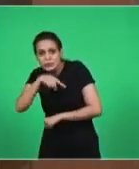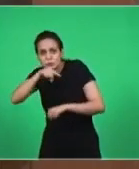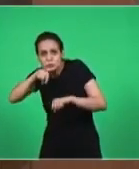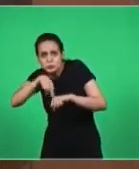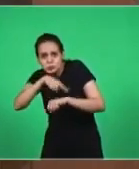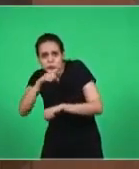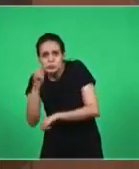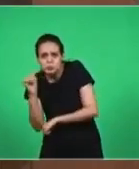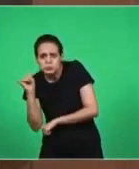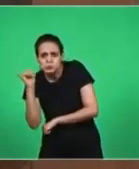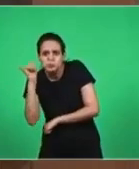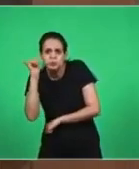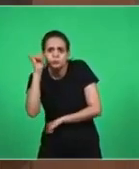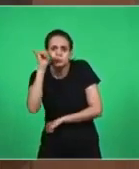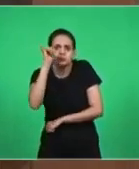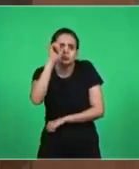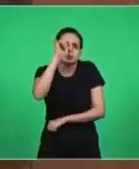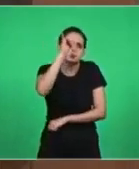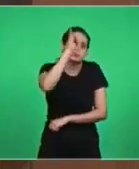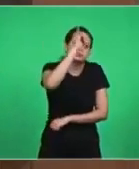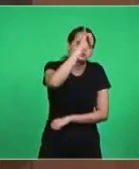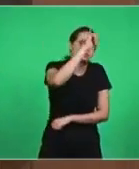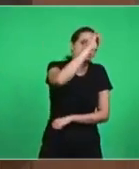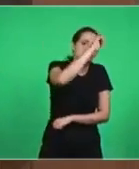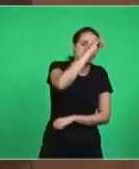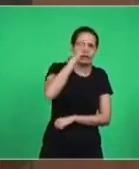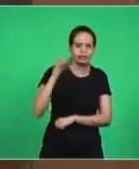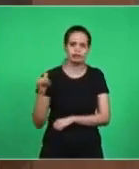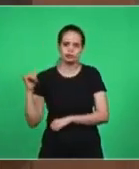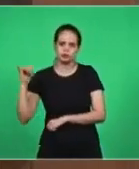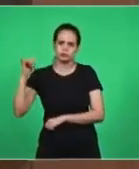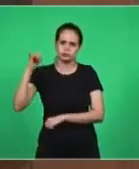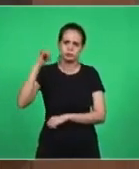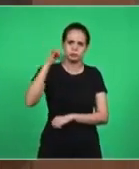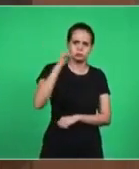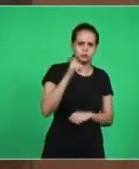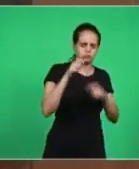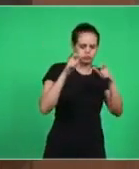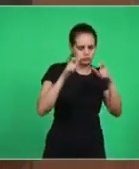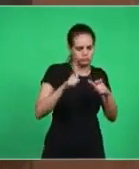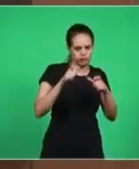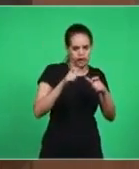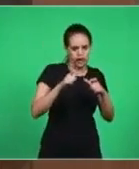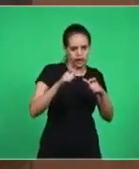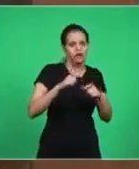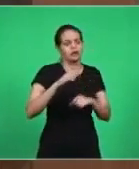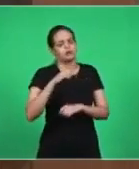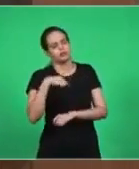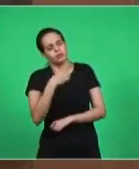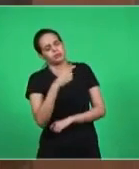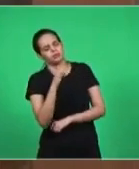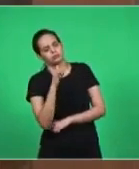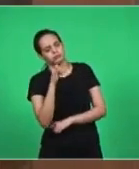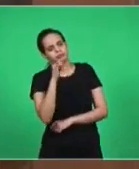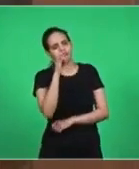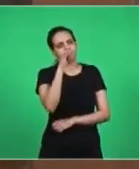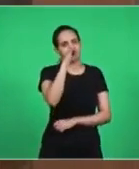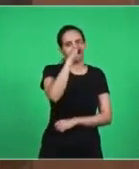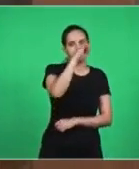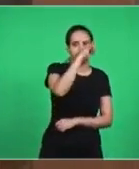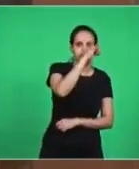36 hours in a plane. It's not something that everyone can do. And get out on an airport and go and enter into another one and